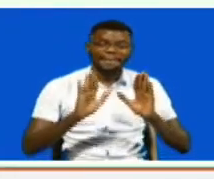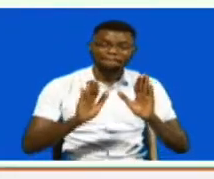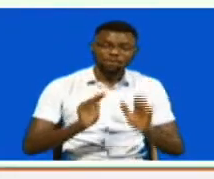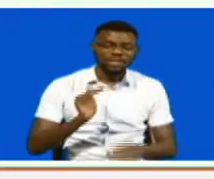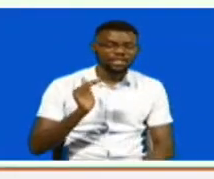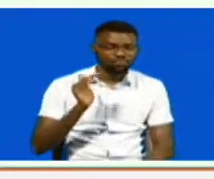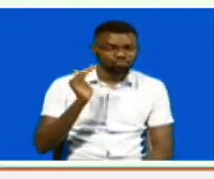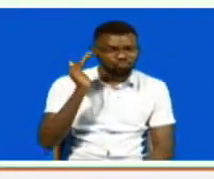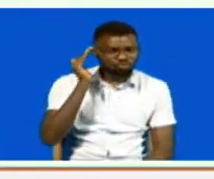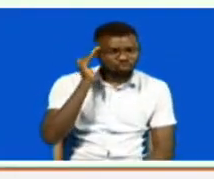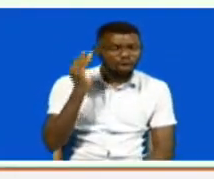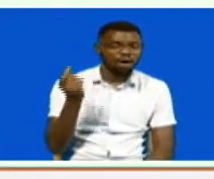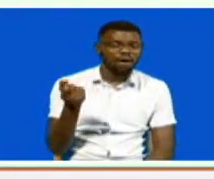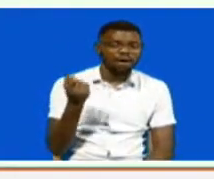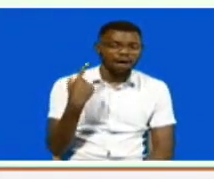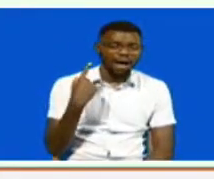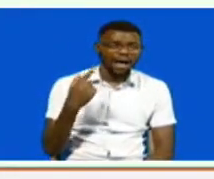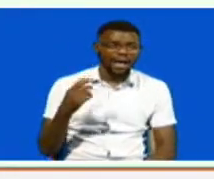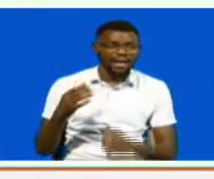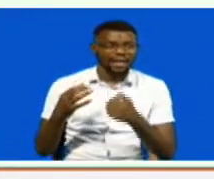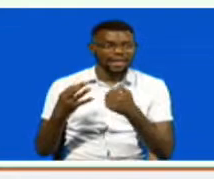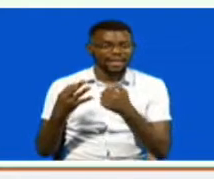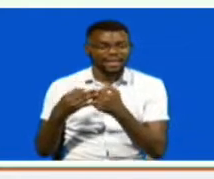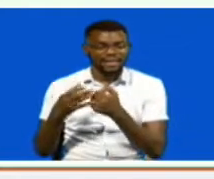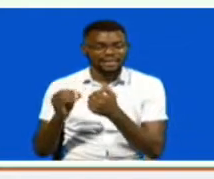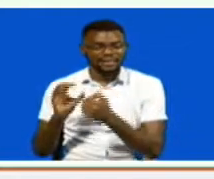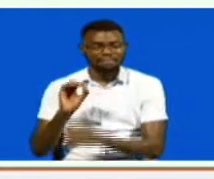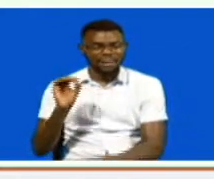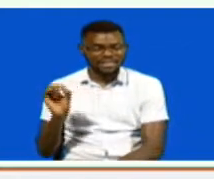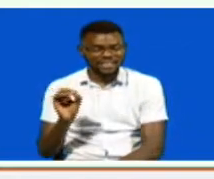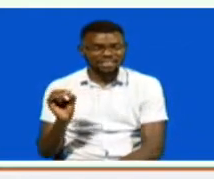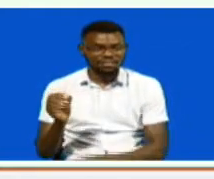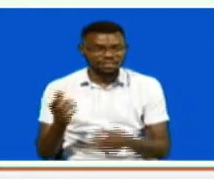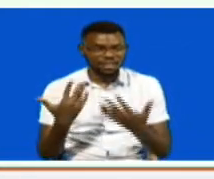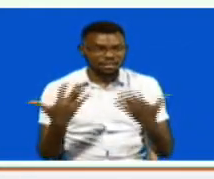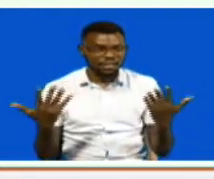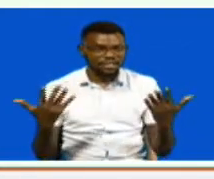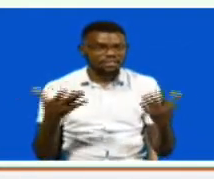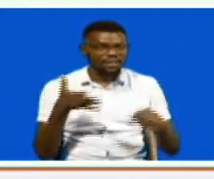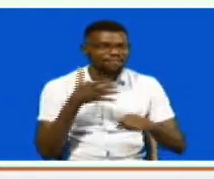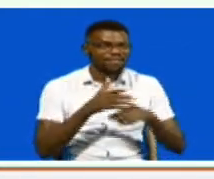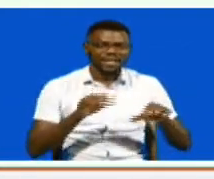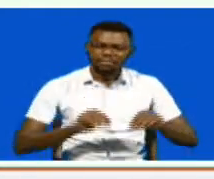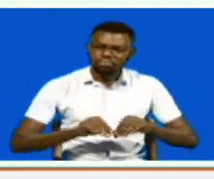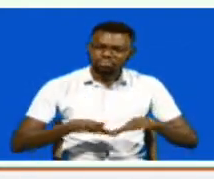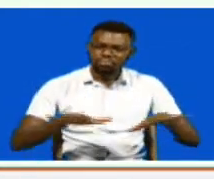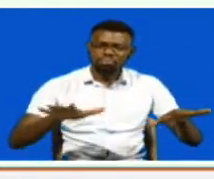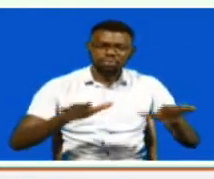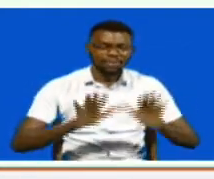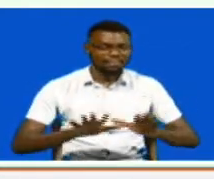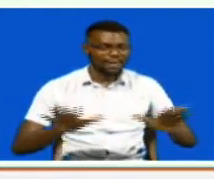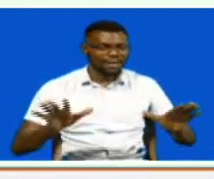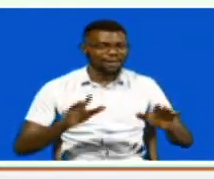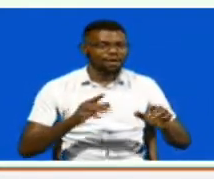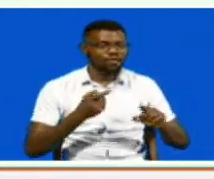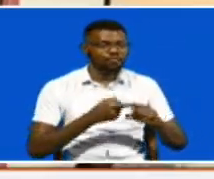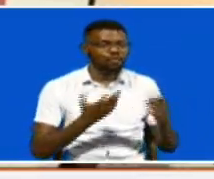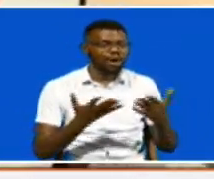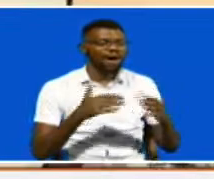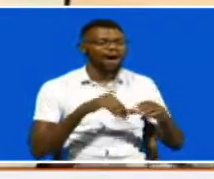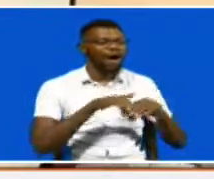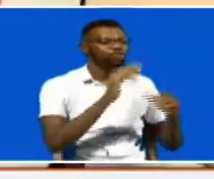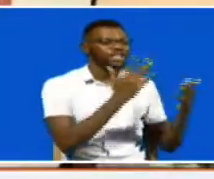80% of the counterfeited goods that we continue to nab in the market, they are coming from outside the